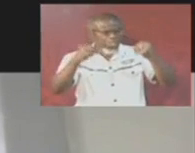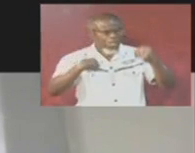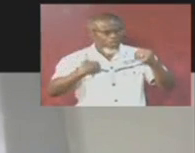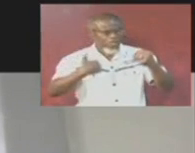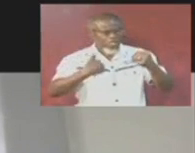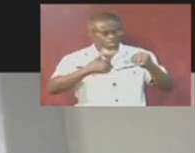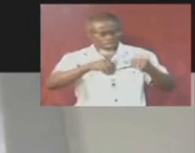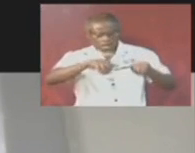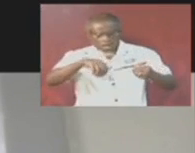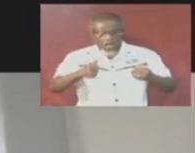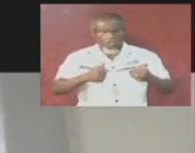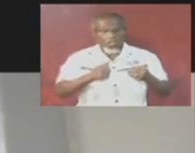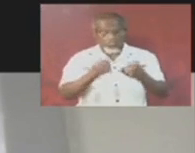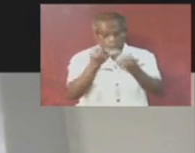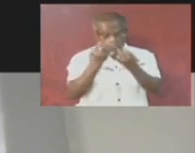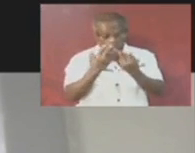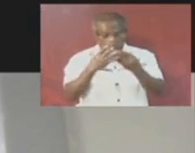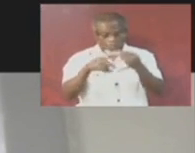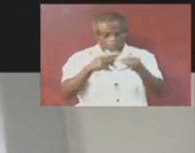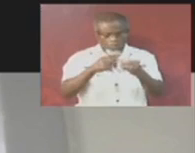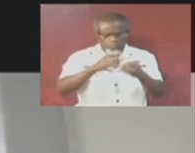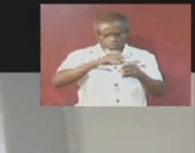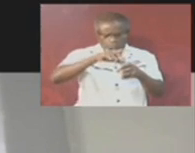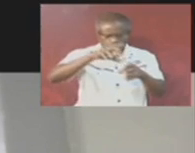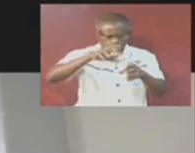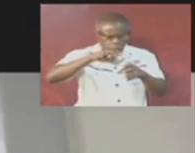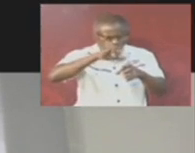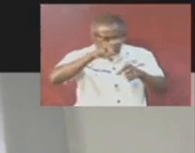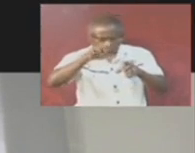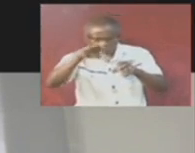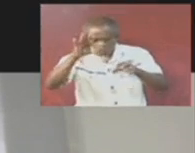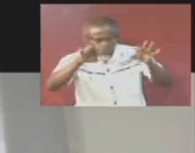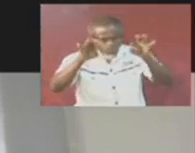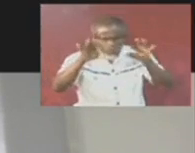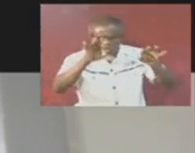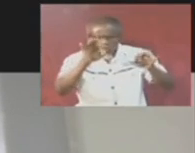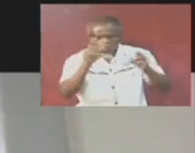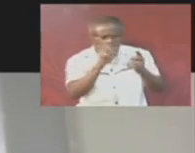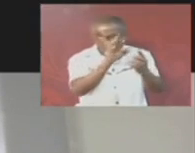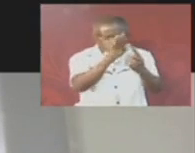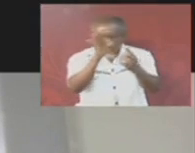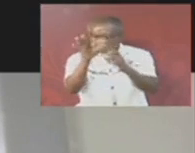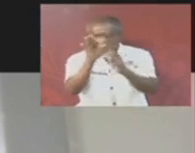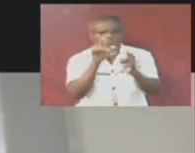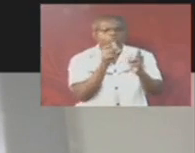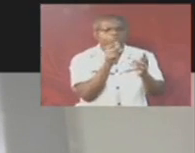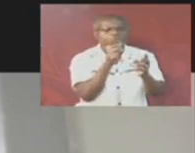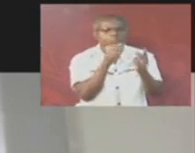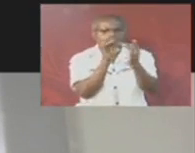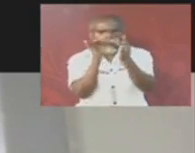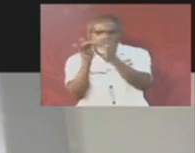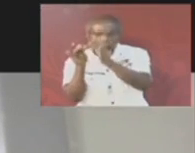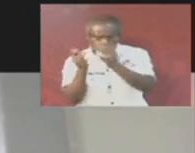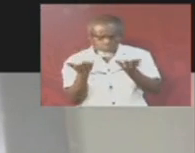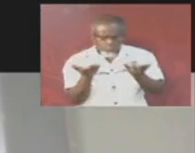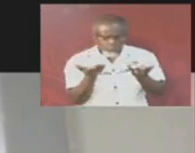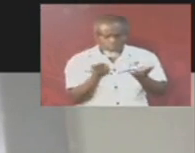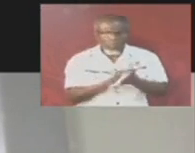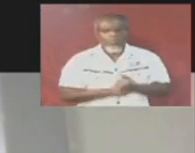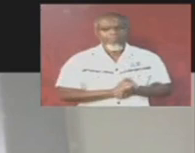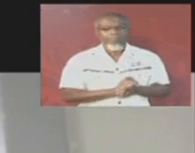tracing to suggest that this variant may have seeded itself within the population? And my second question now